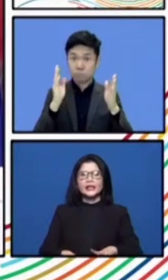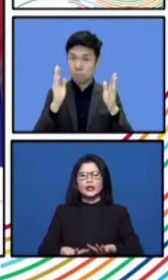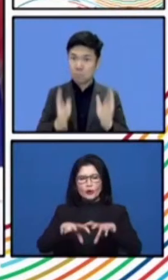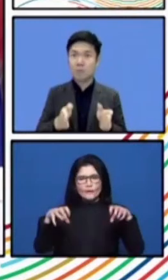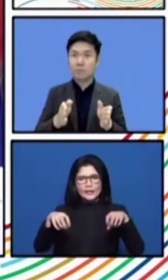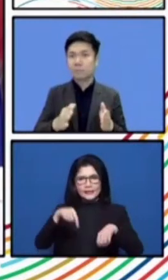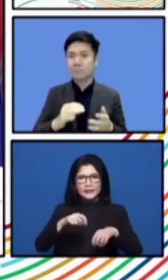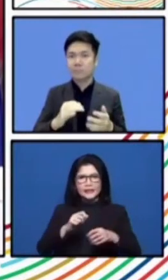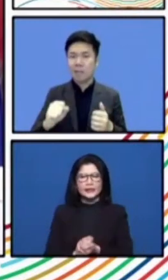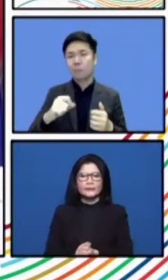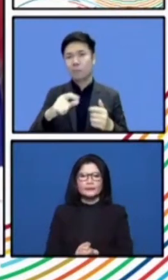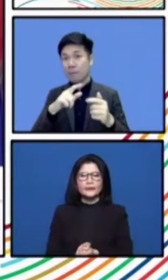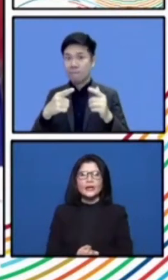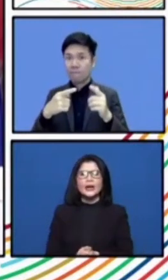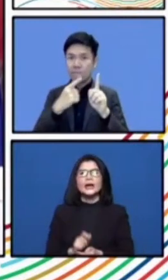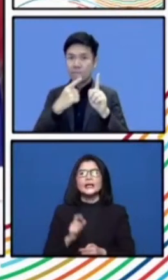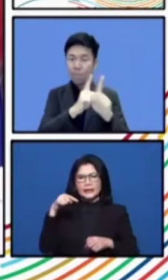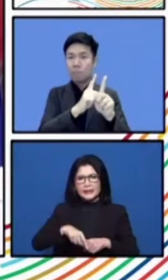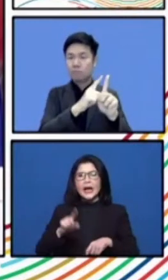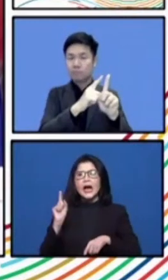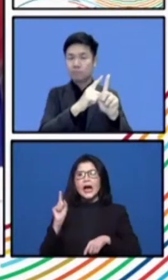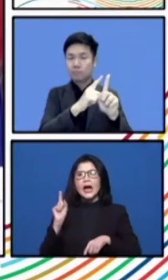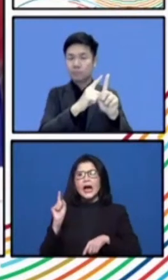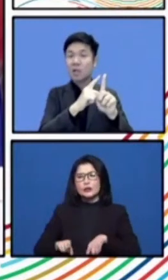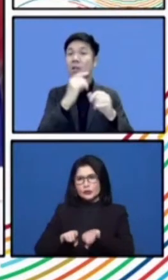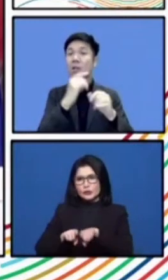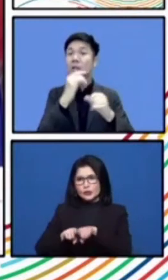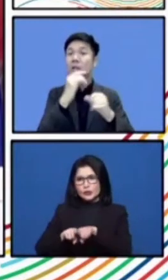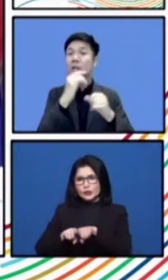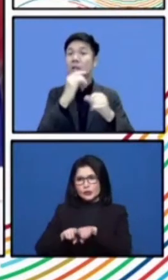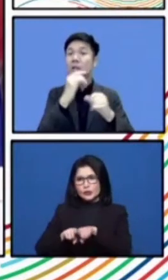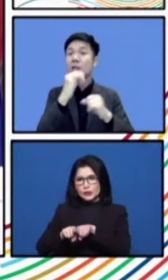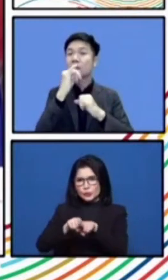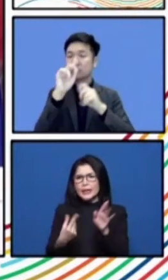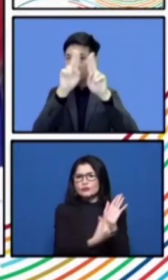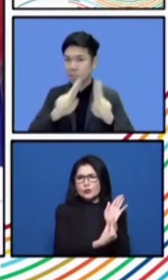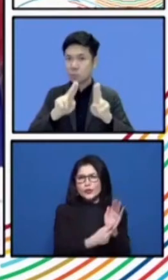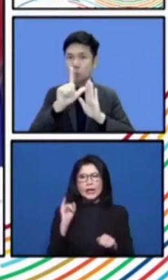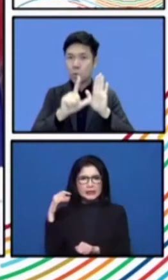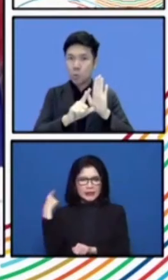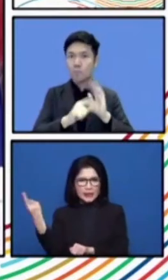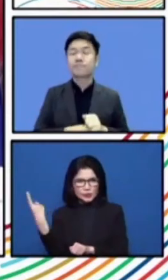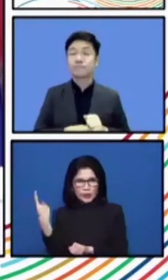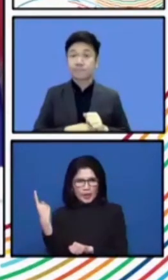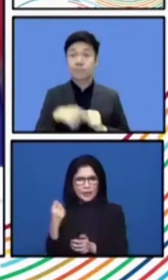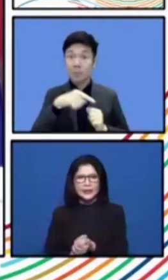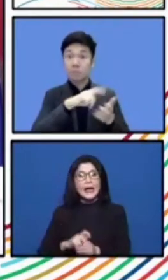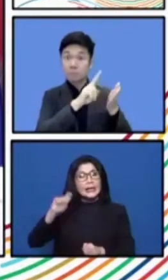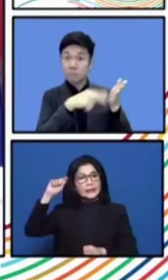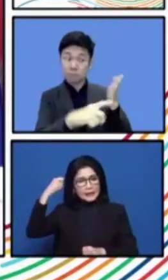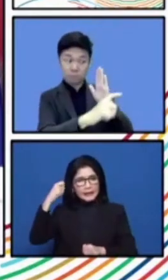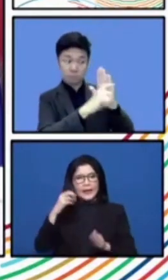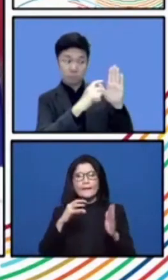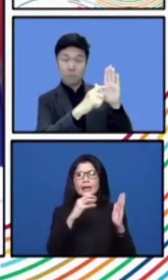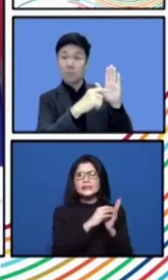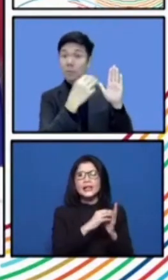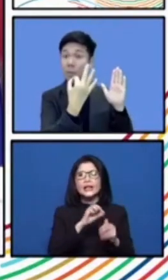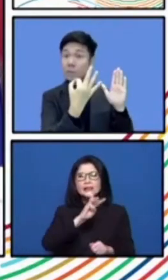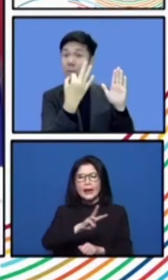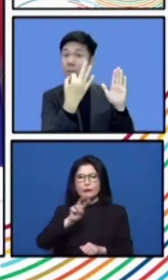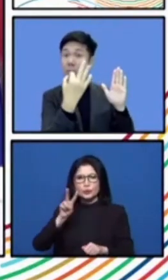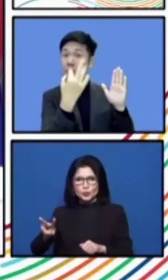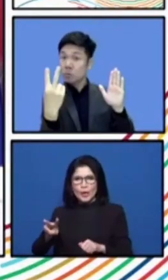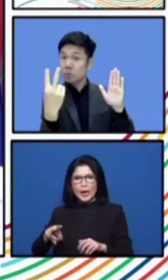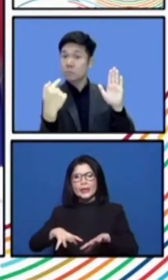law so this also emphasized the article 32 of the convention on the rights of persons with disability related to the